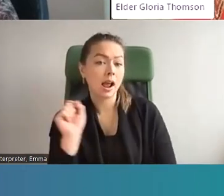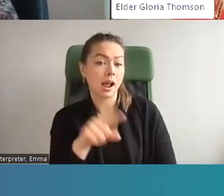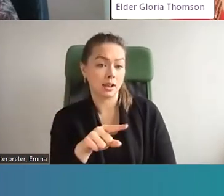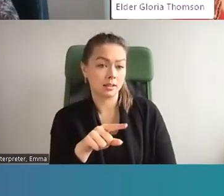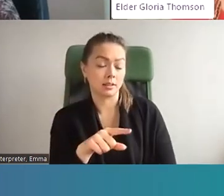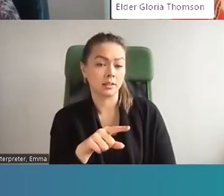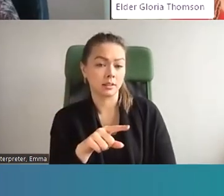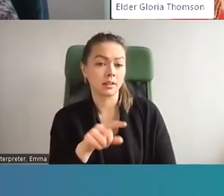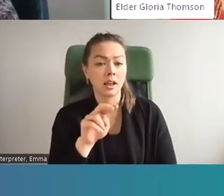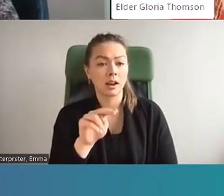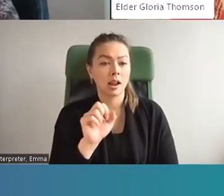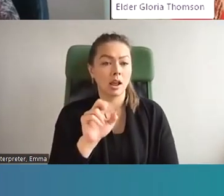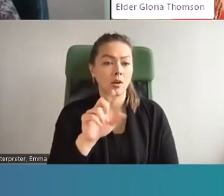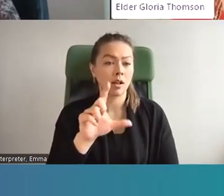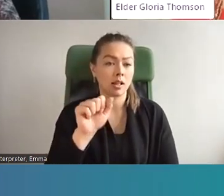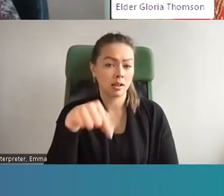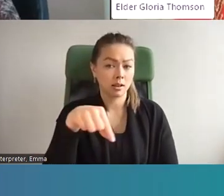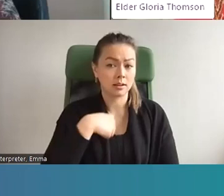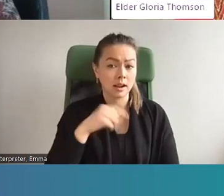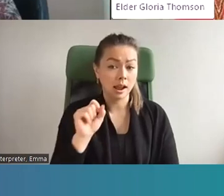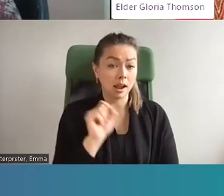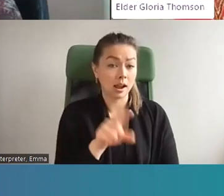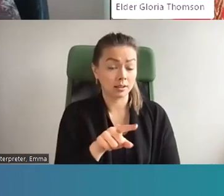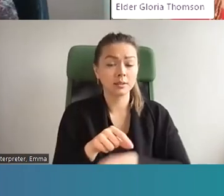wanted to ask you, Naulaq, is